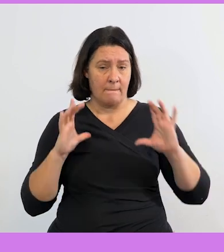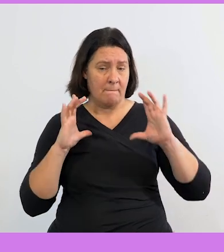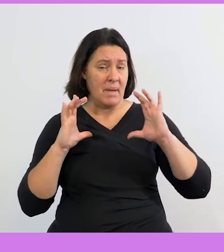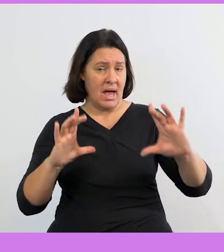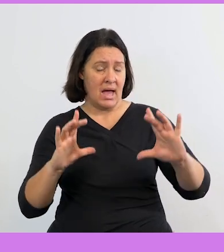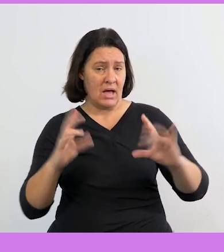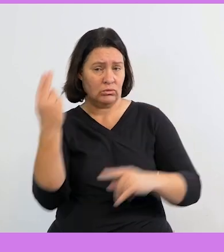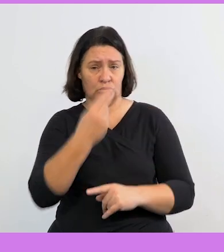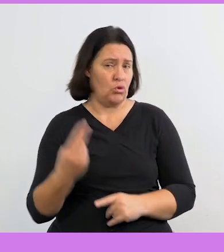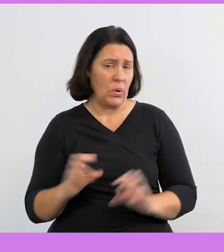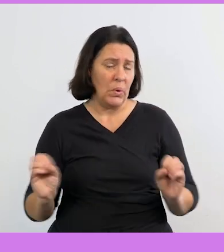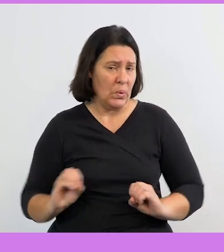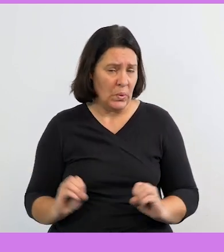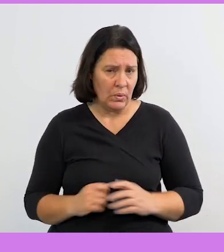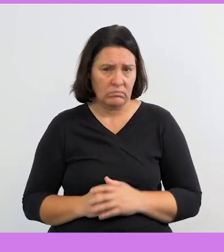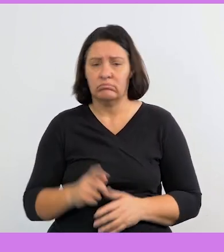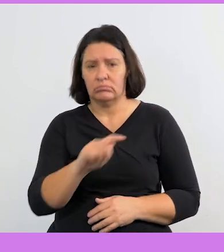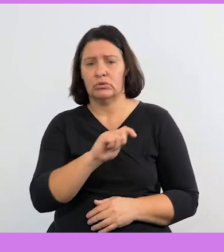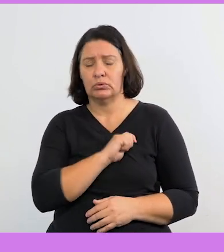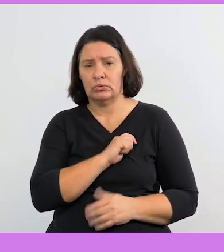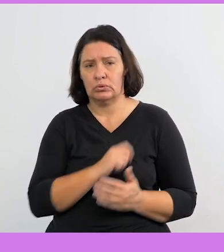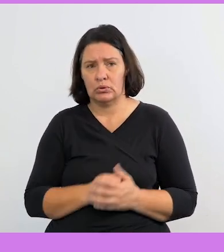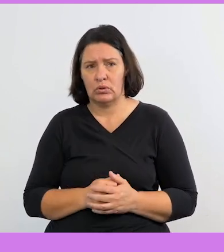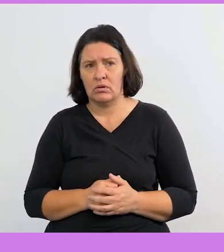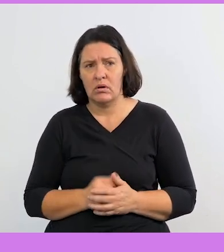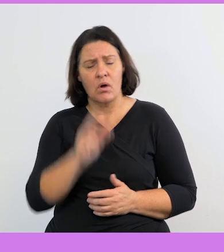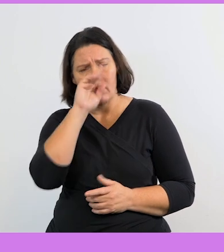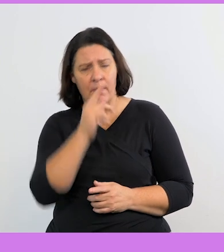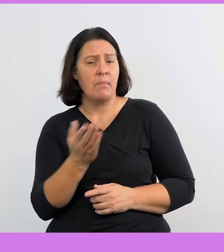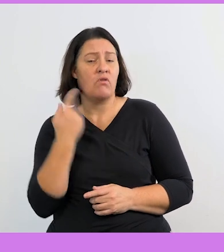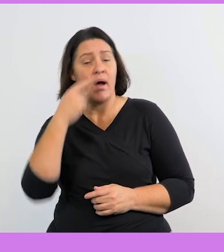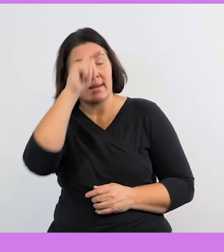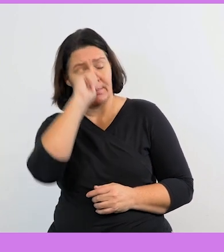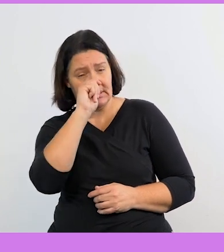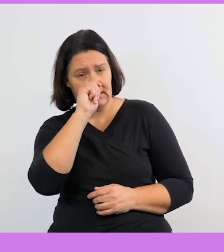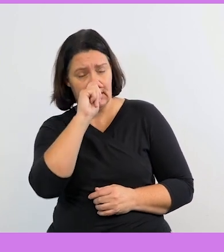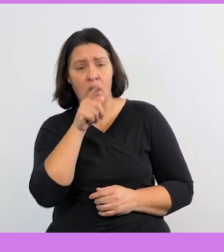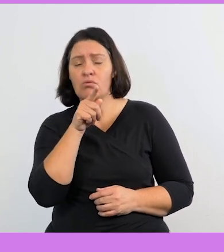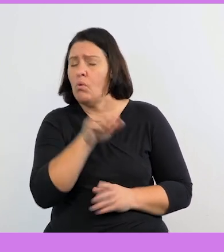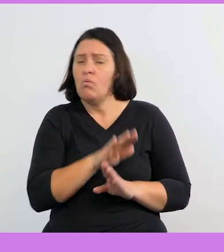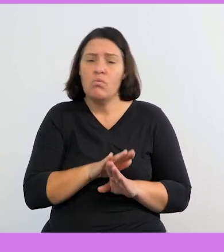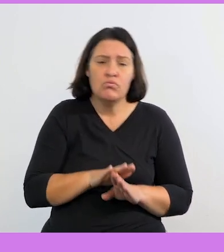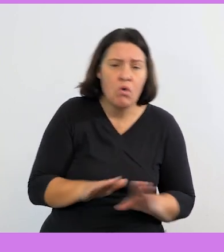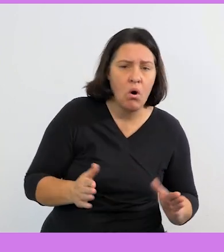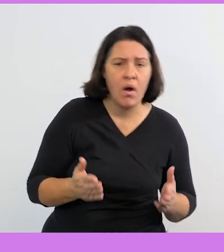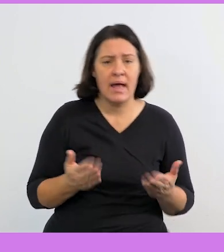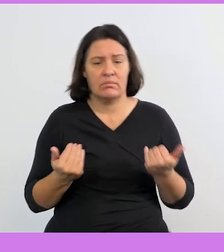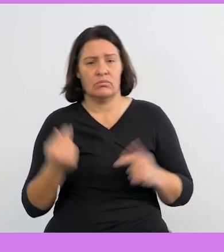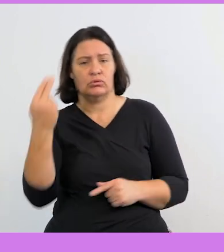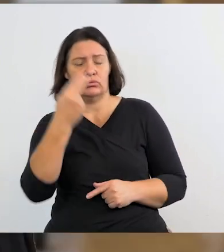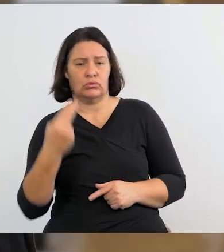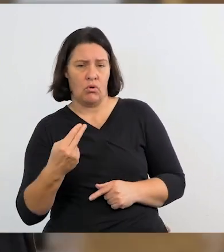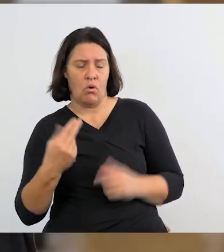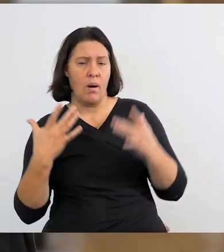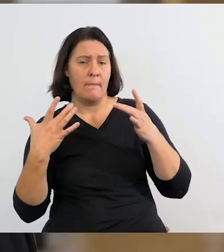pie chart. Guys, so in this case, that is true. Remember, according to CAPS, right, you are not expected